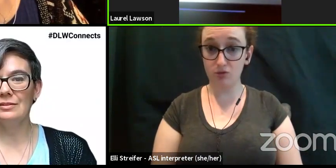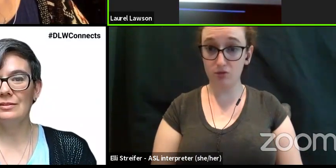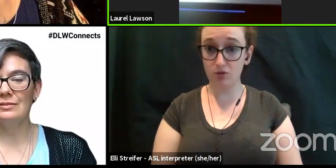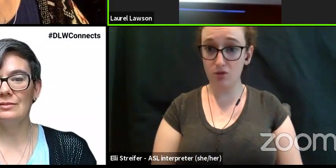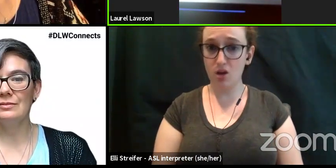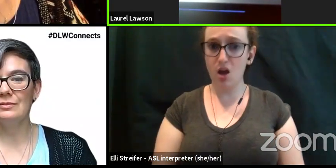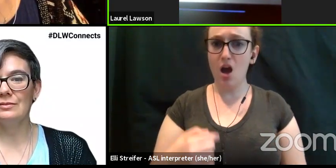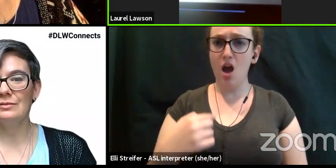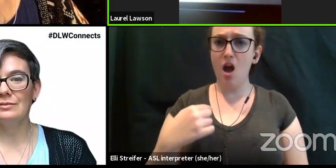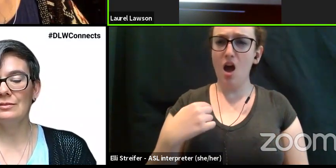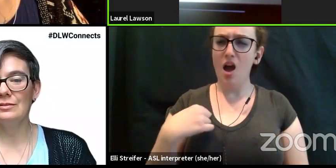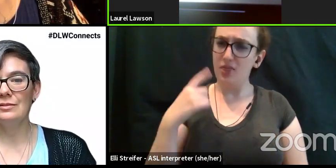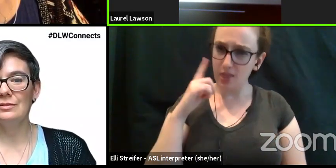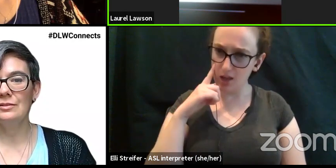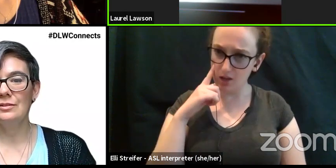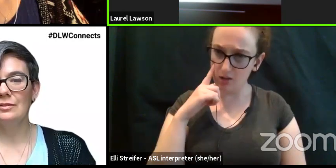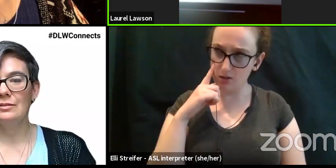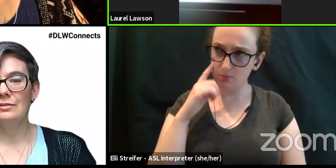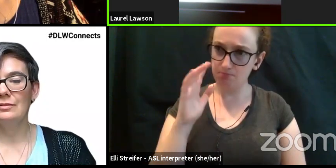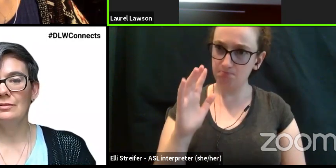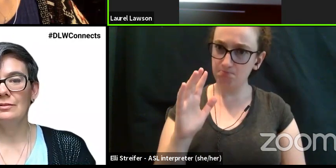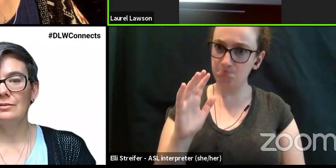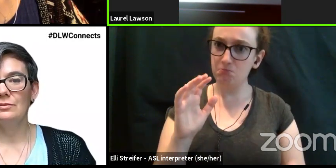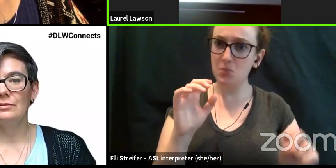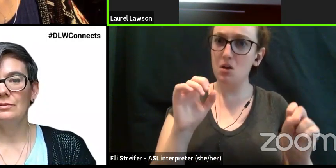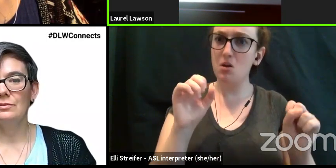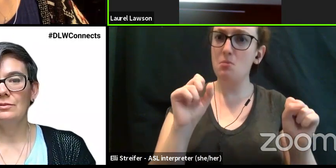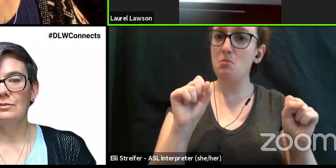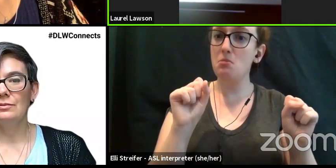I think possibly